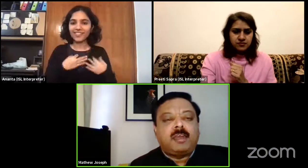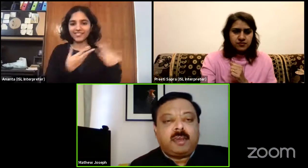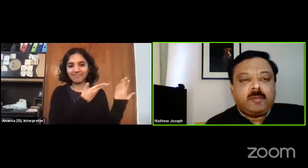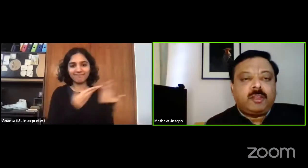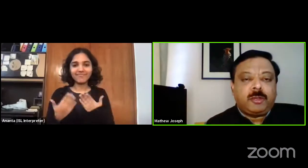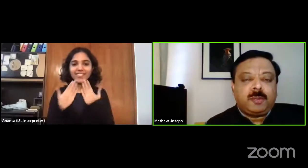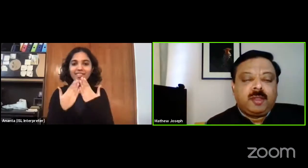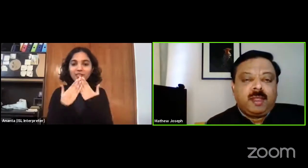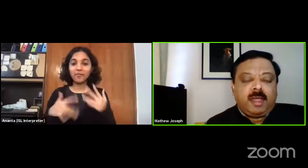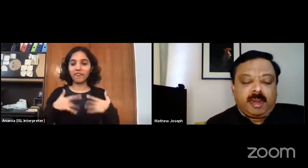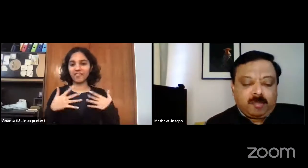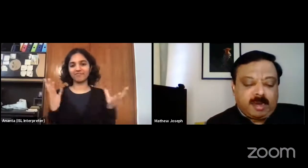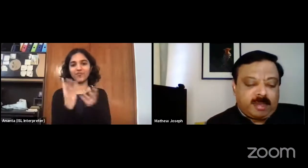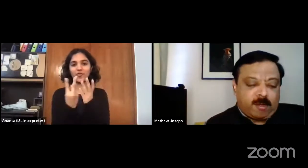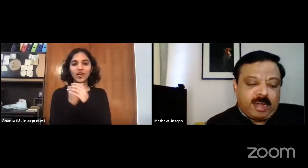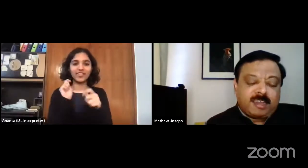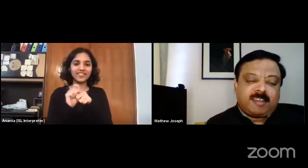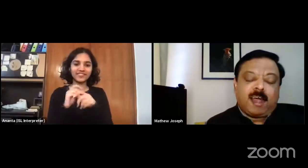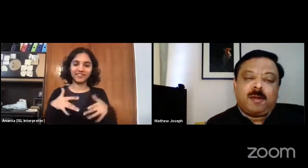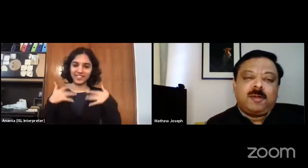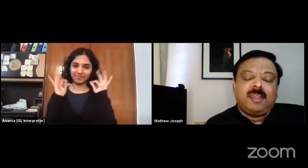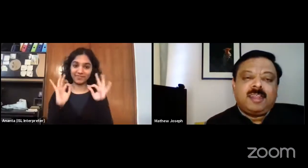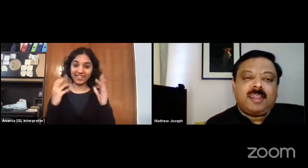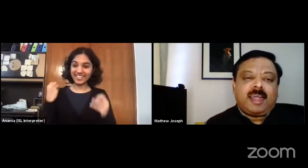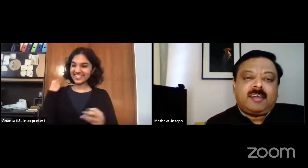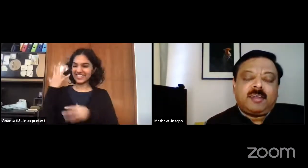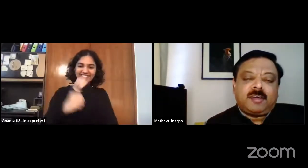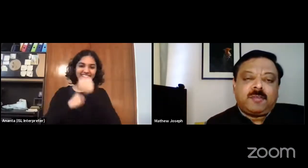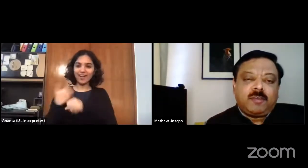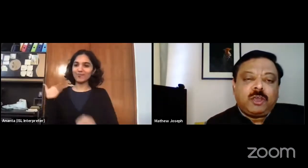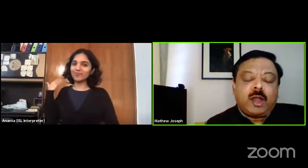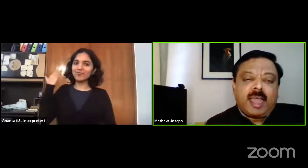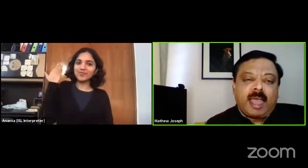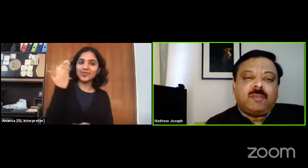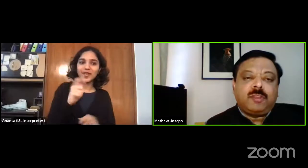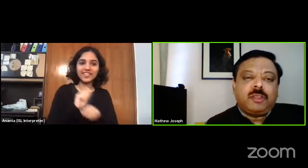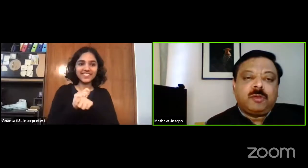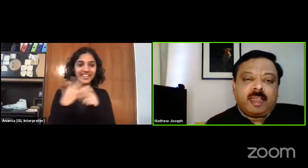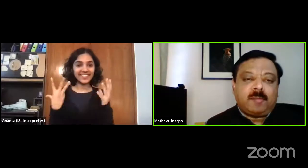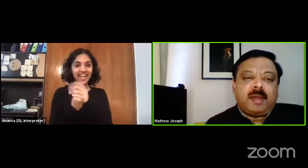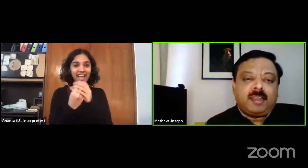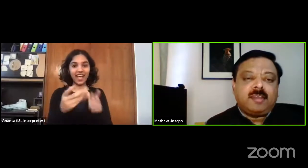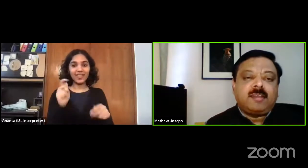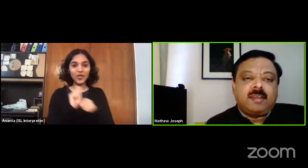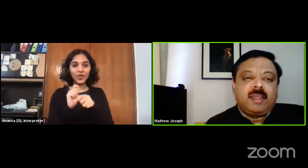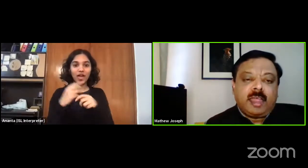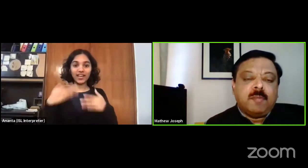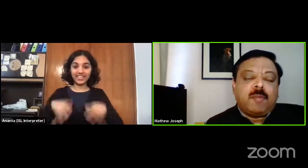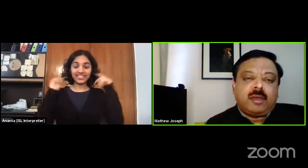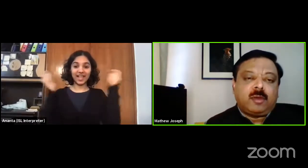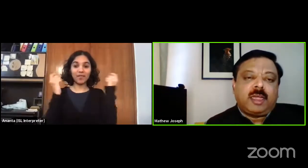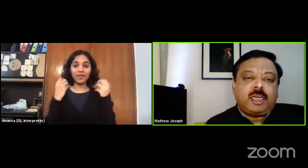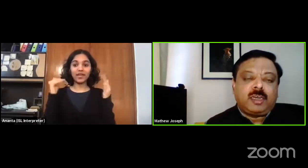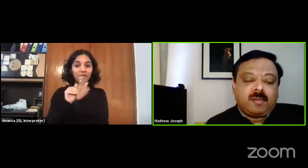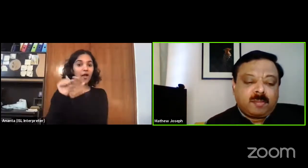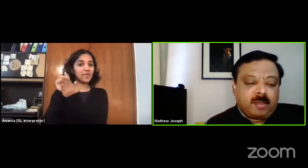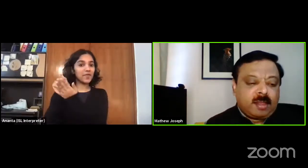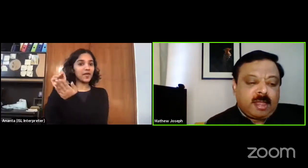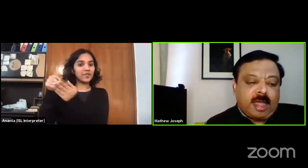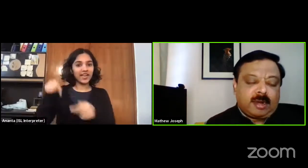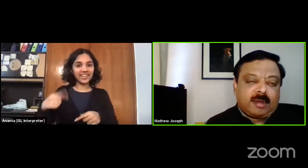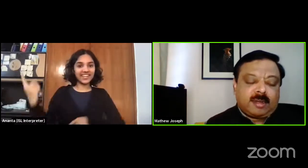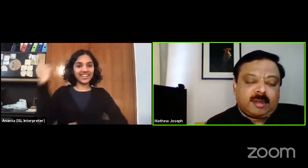to be partnering with you. It's been several years now that we have joined hands with you to celebrate this important